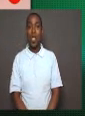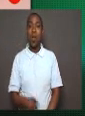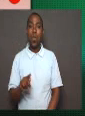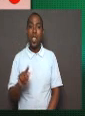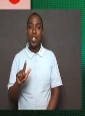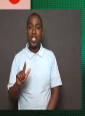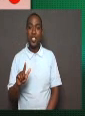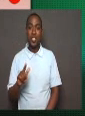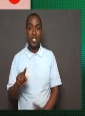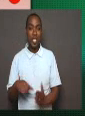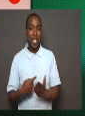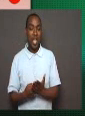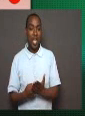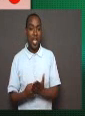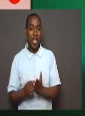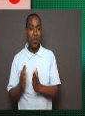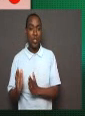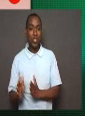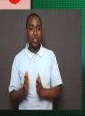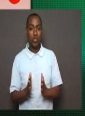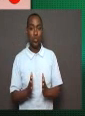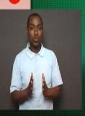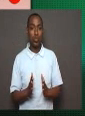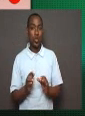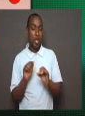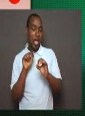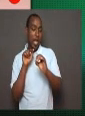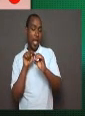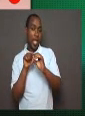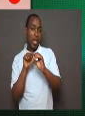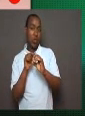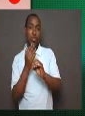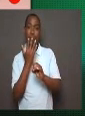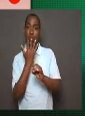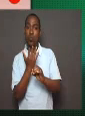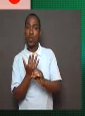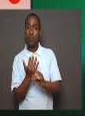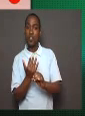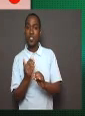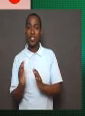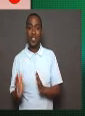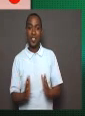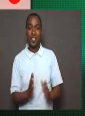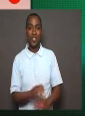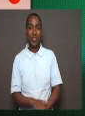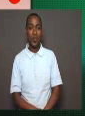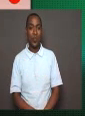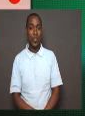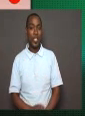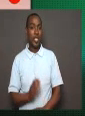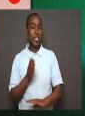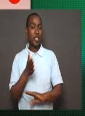Platelets do this by adhering to the walls of blood vessels, thereby blocking